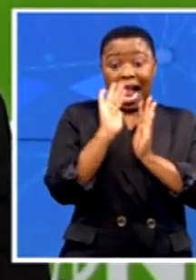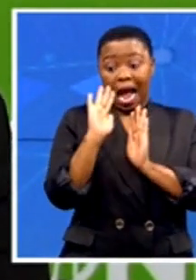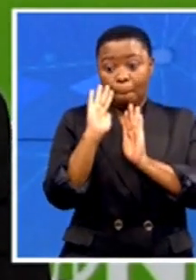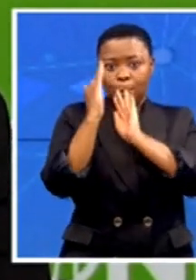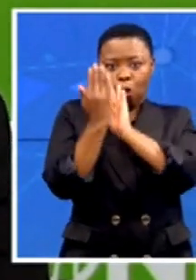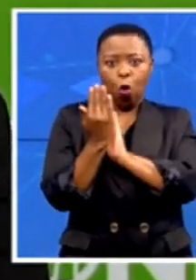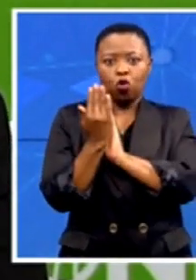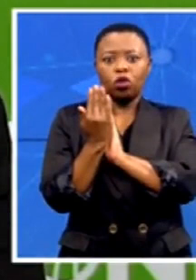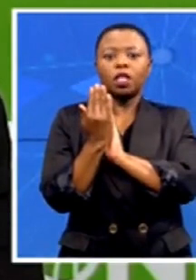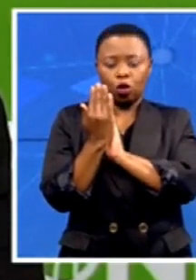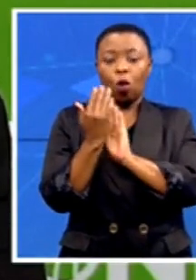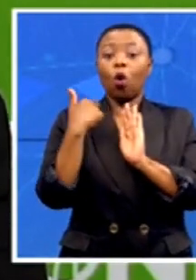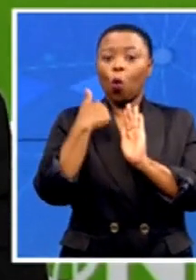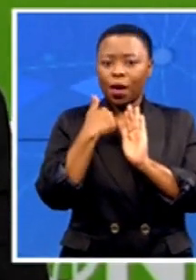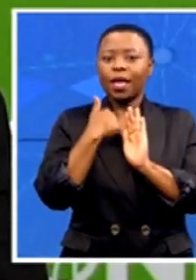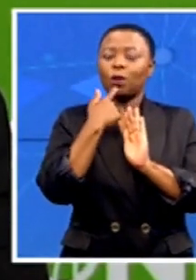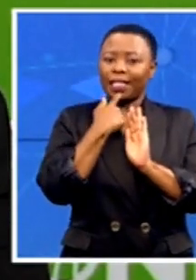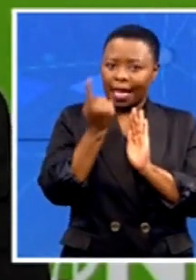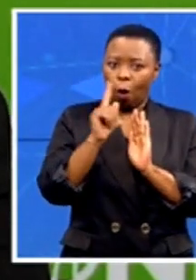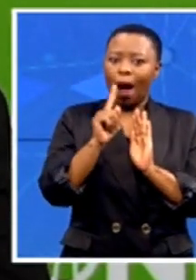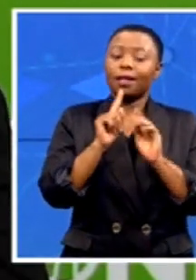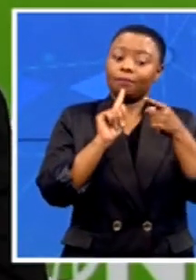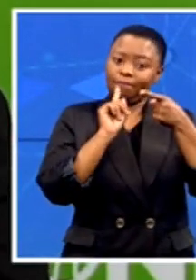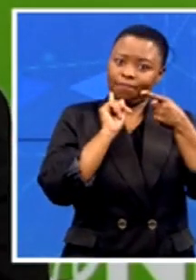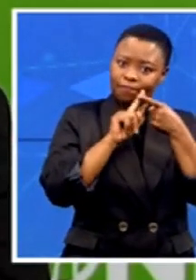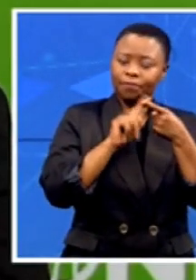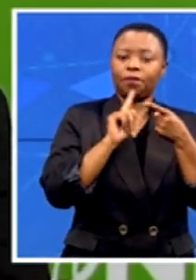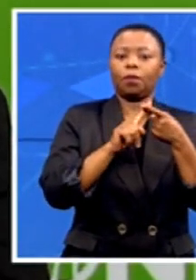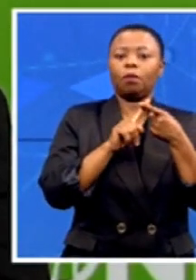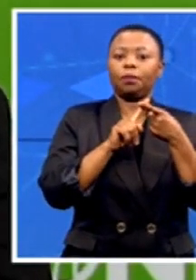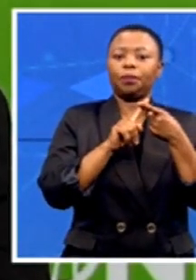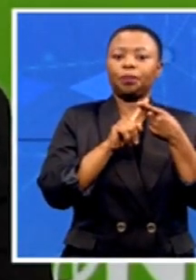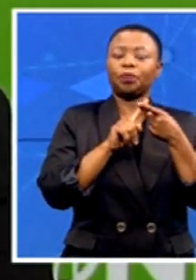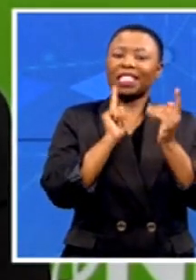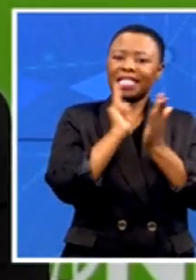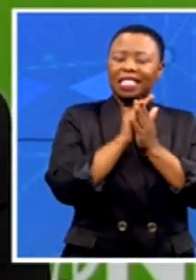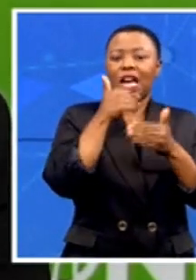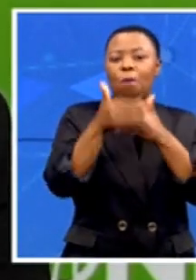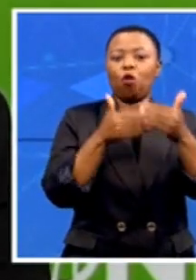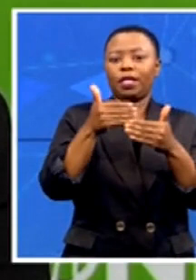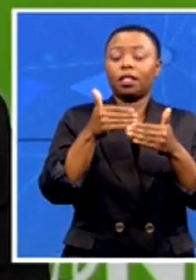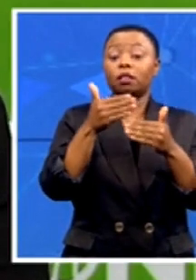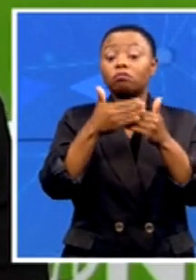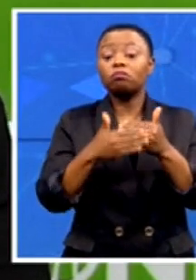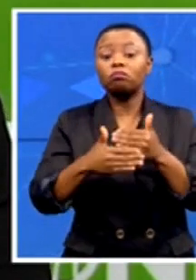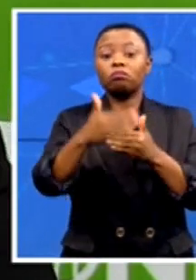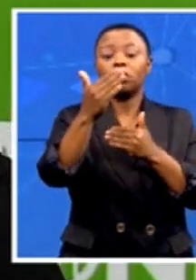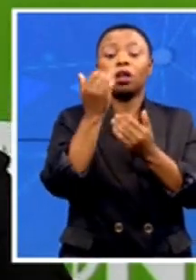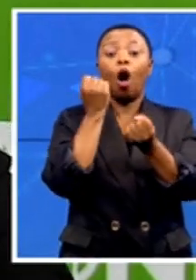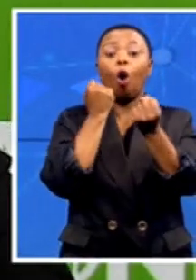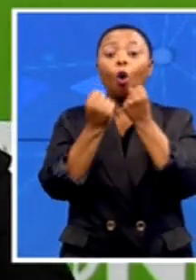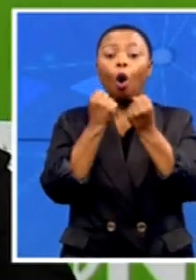legal papers, number one. And number two, the processes going forward in the court hearing this matter. Thank you very